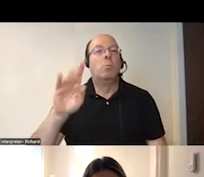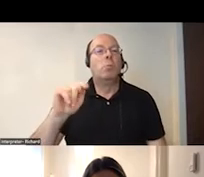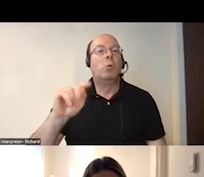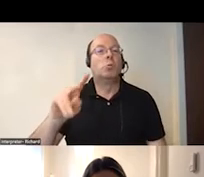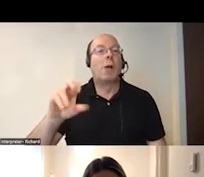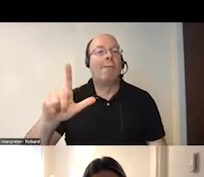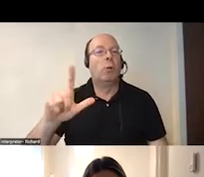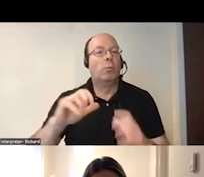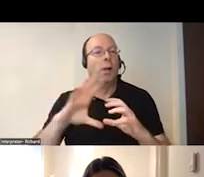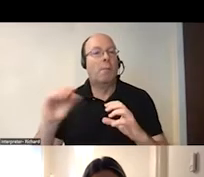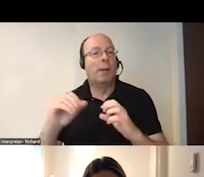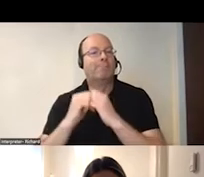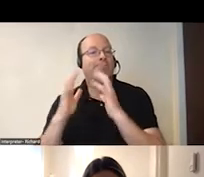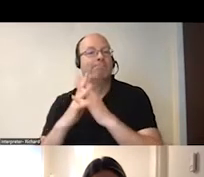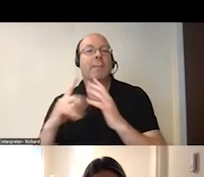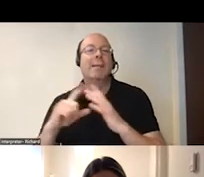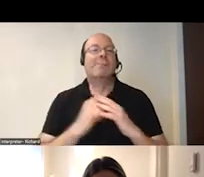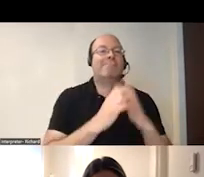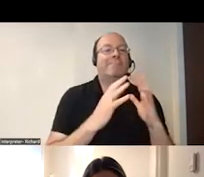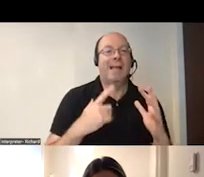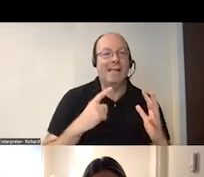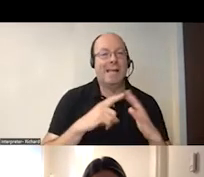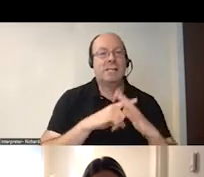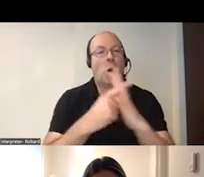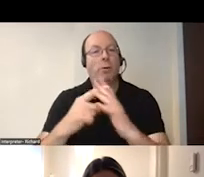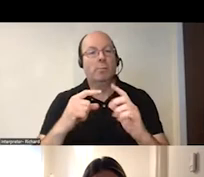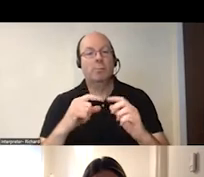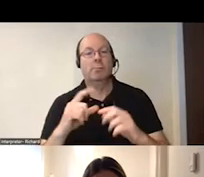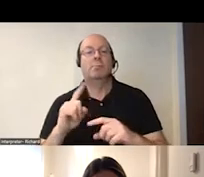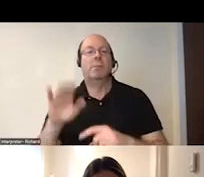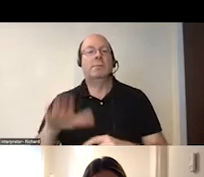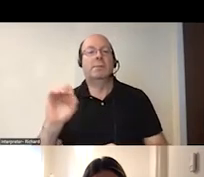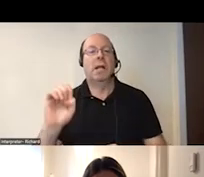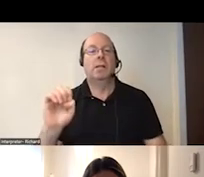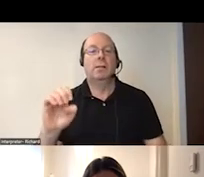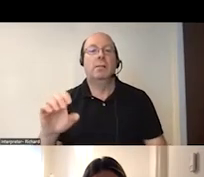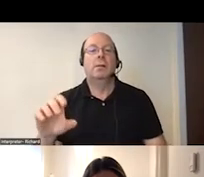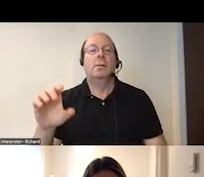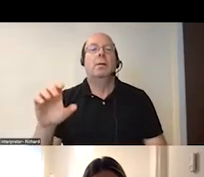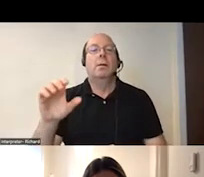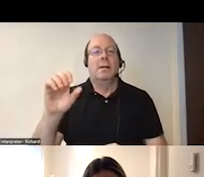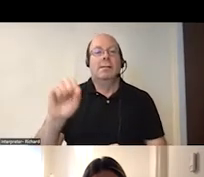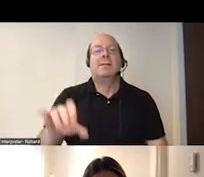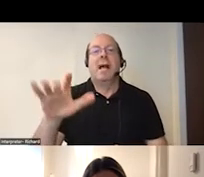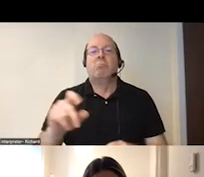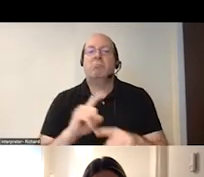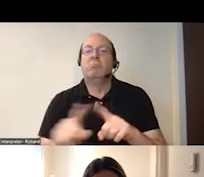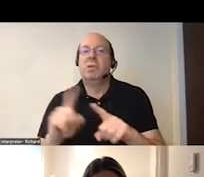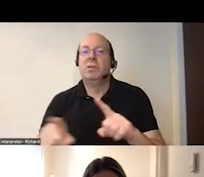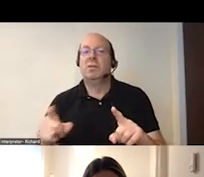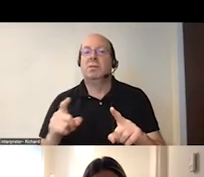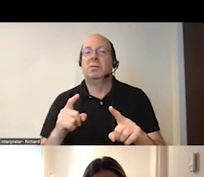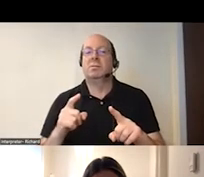doing that, had a number of initiatives that I ran and a different style companies that focus on different things. And then from there,